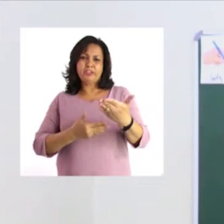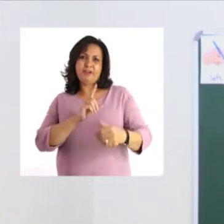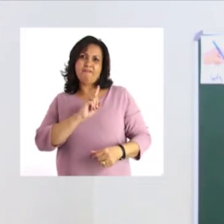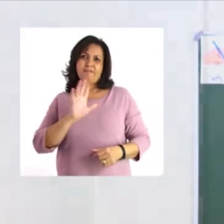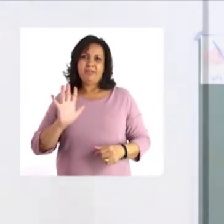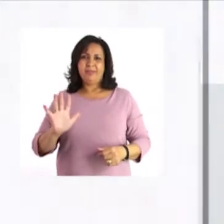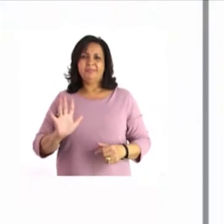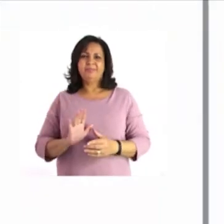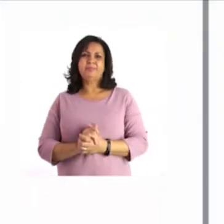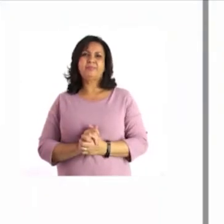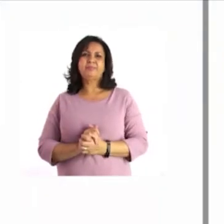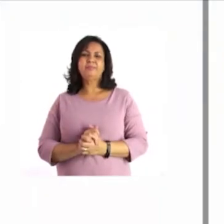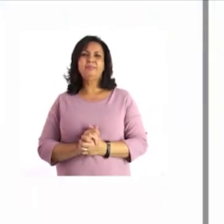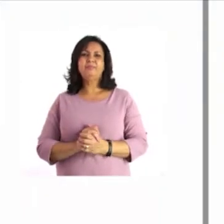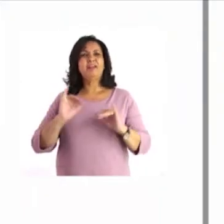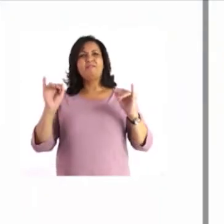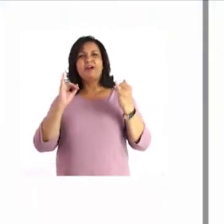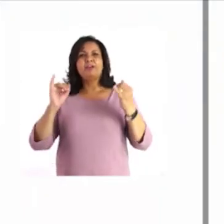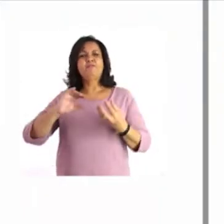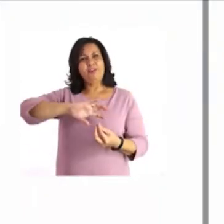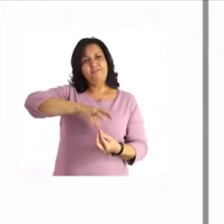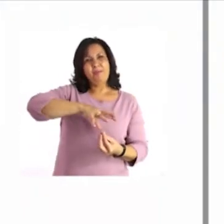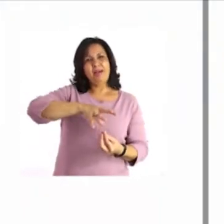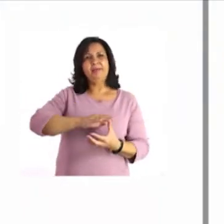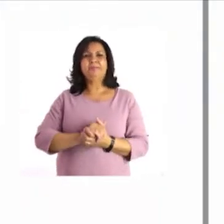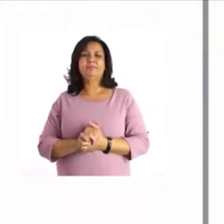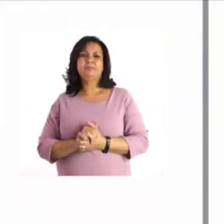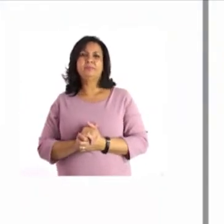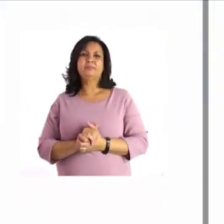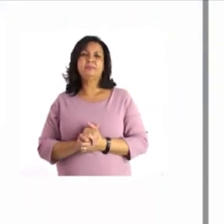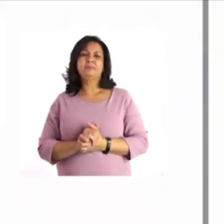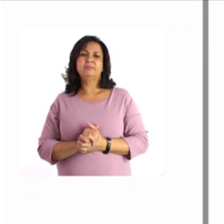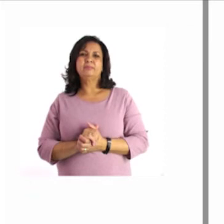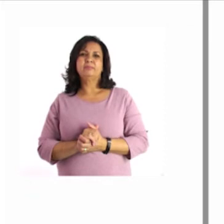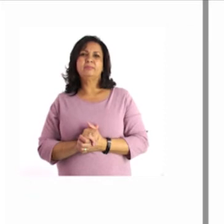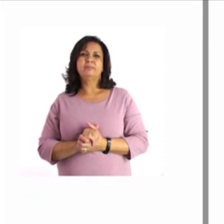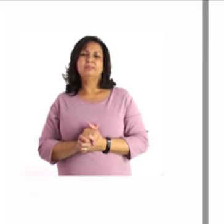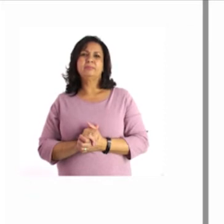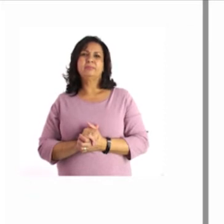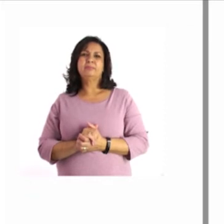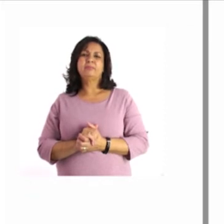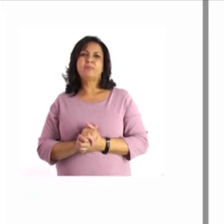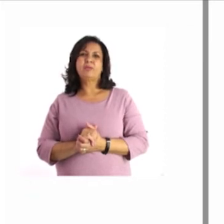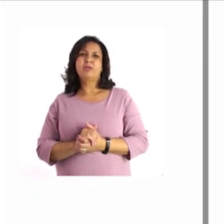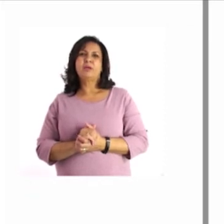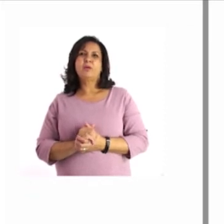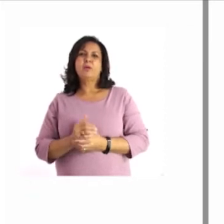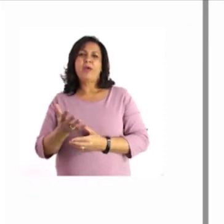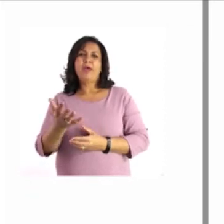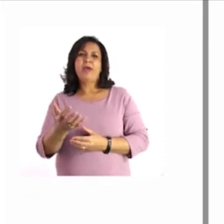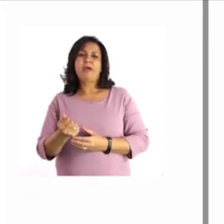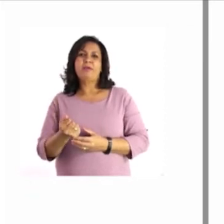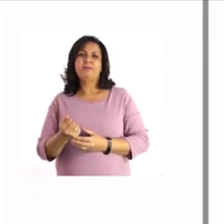That's a fun exercise for the whole family. Now, if you look on page 15, we have included a little bit